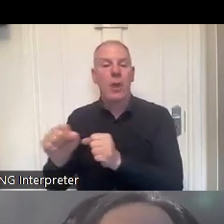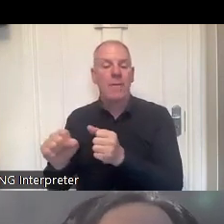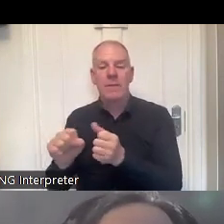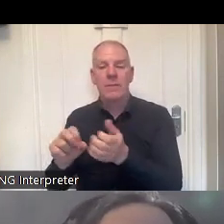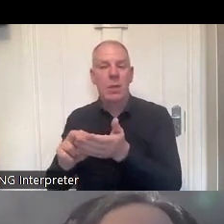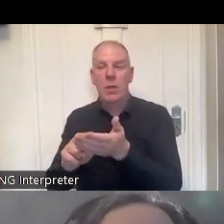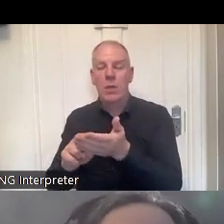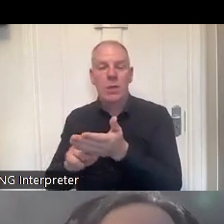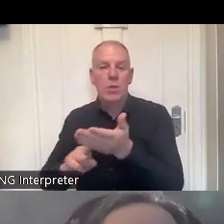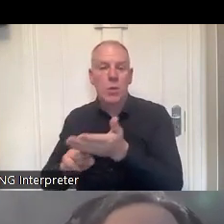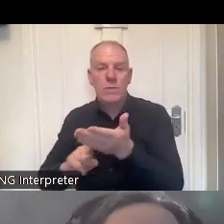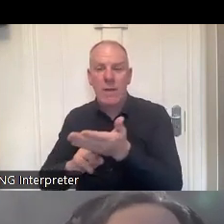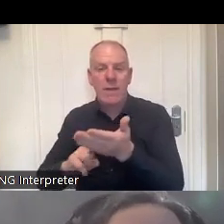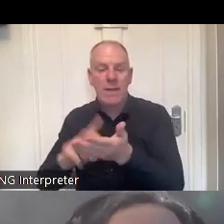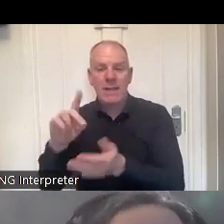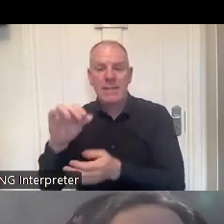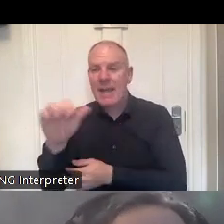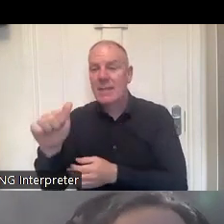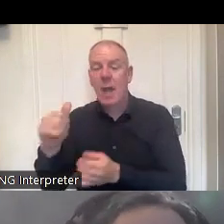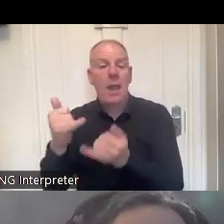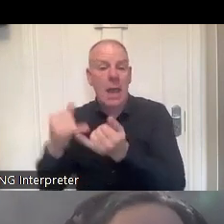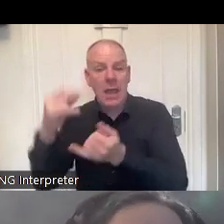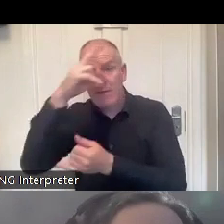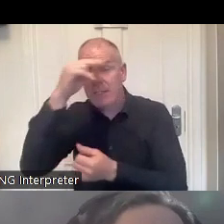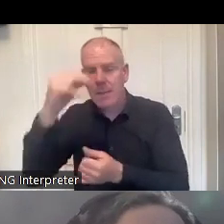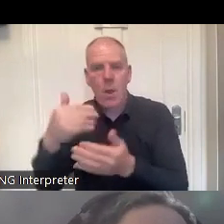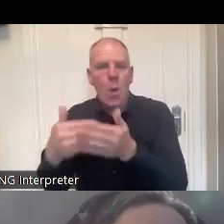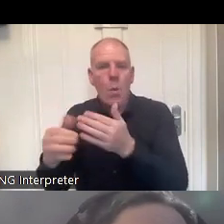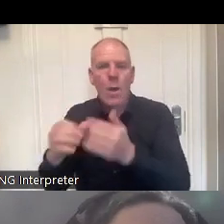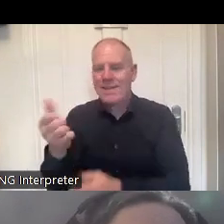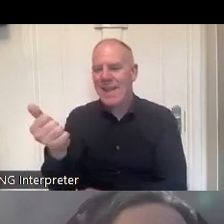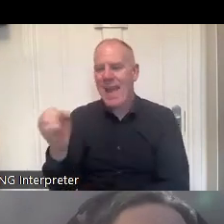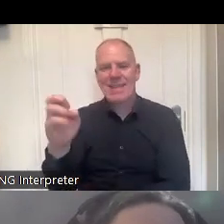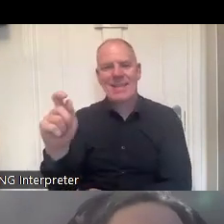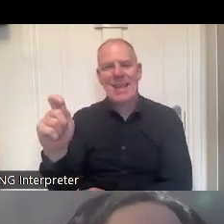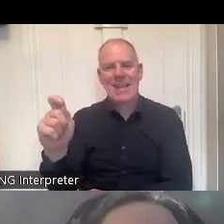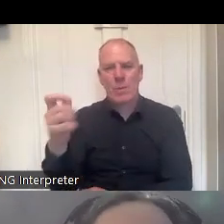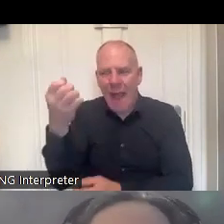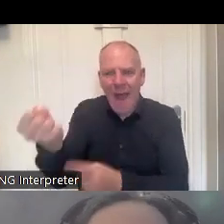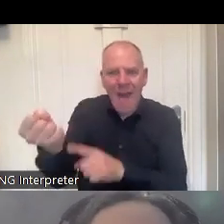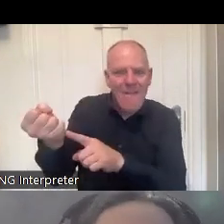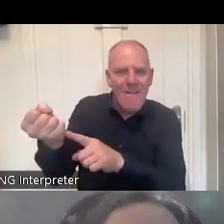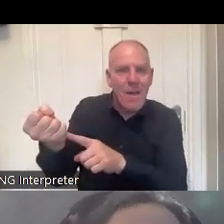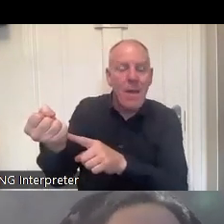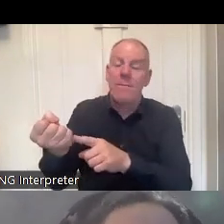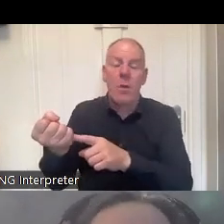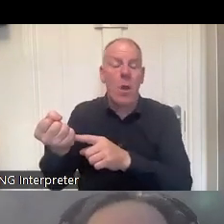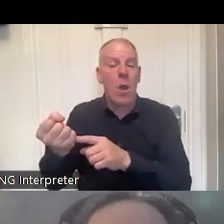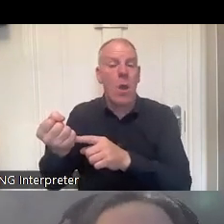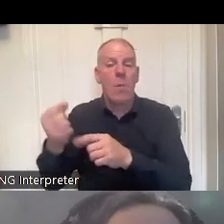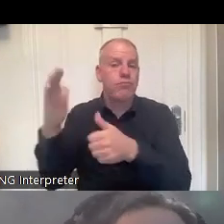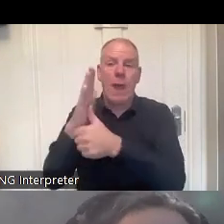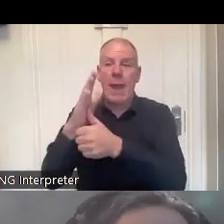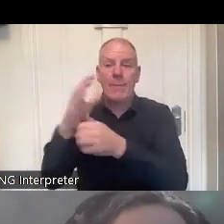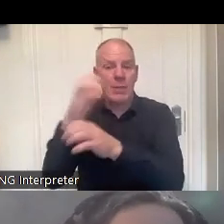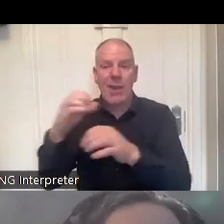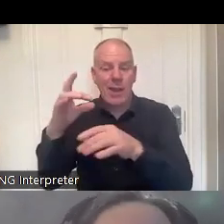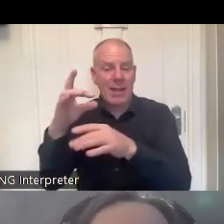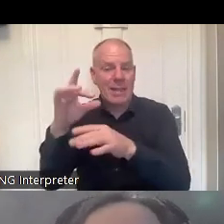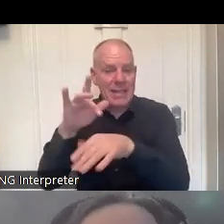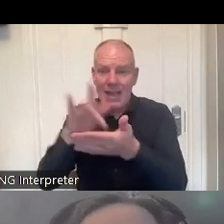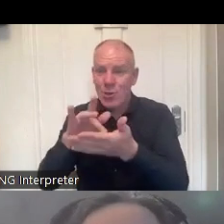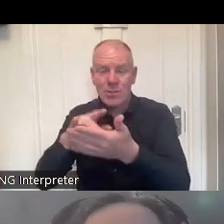data, including what assets, even from the point of view of primary care centres, hospitals,